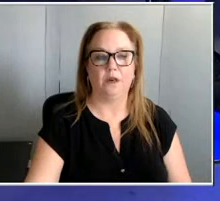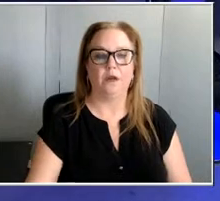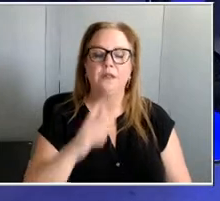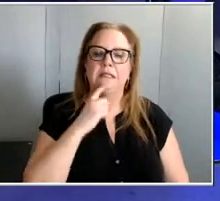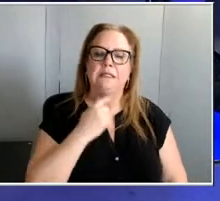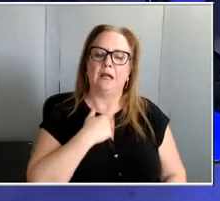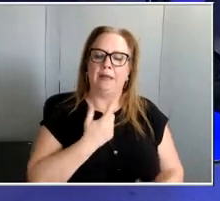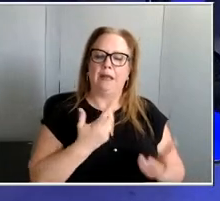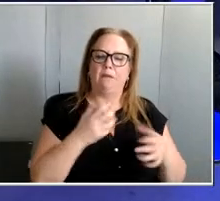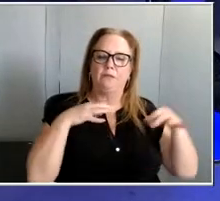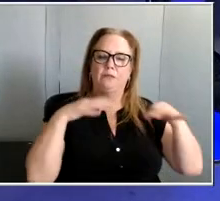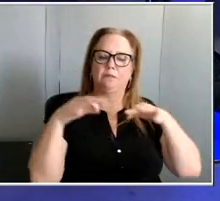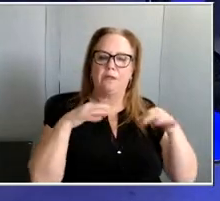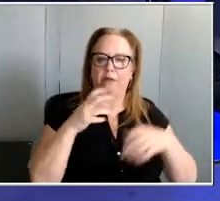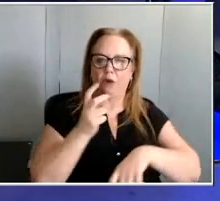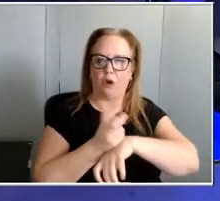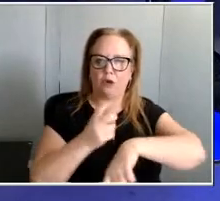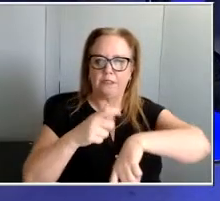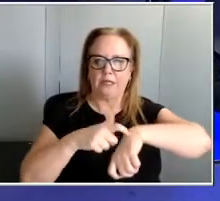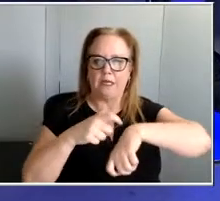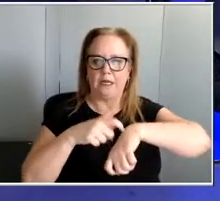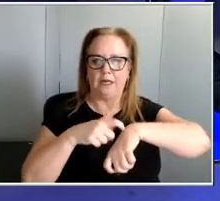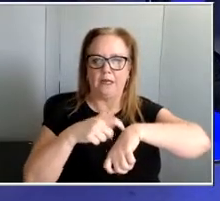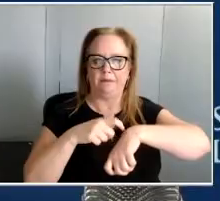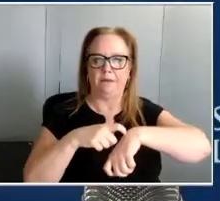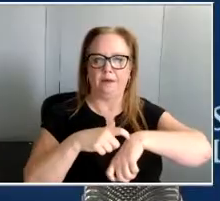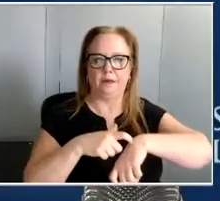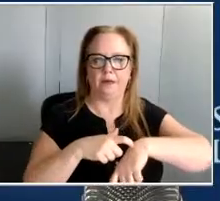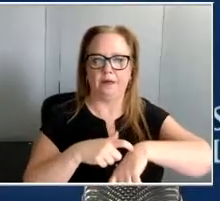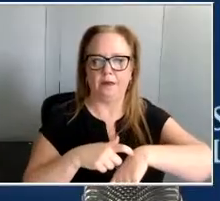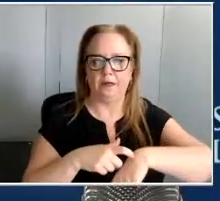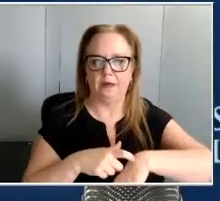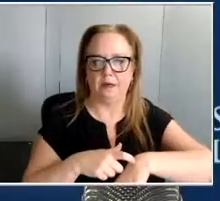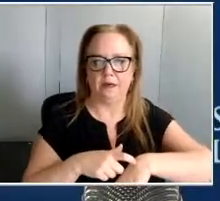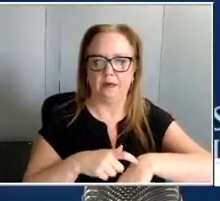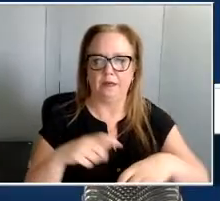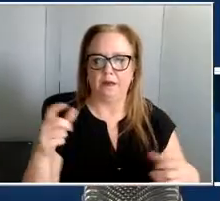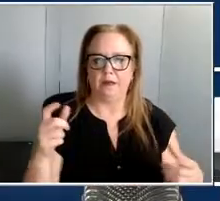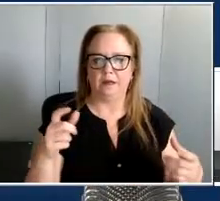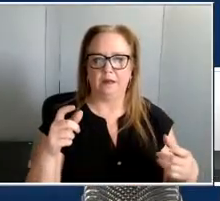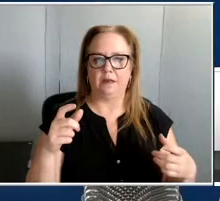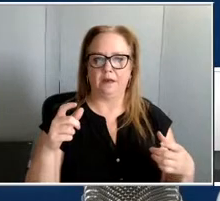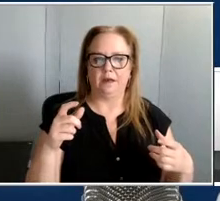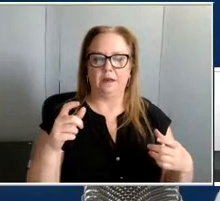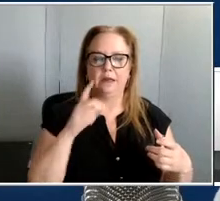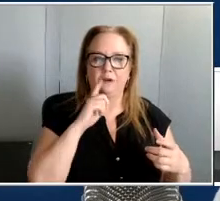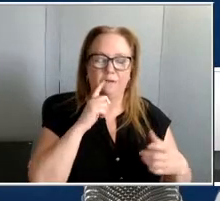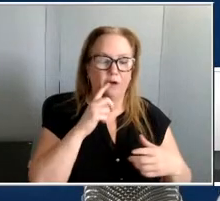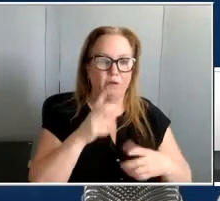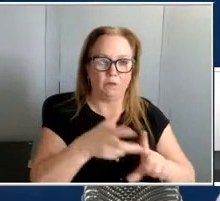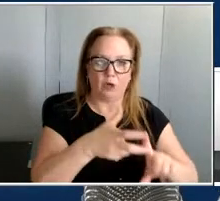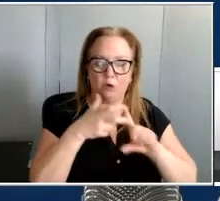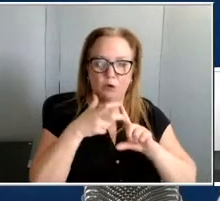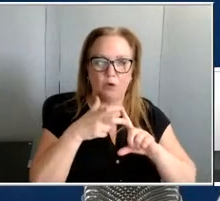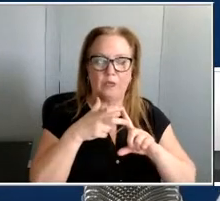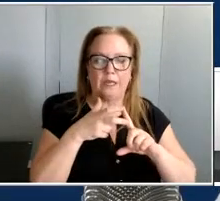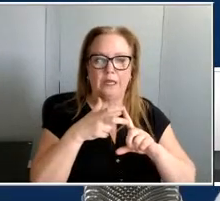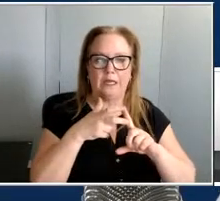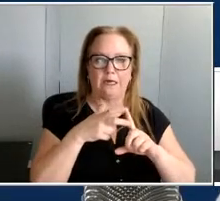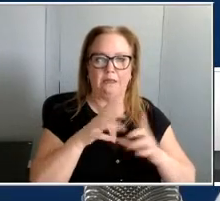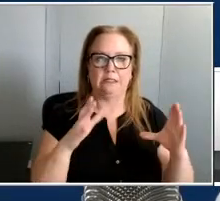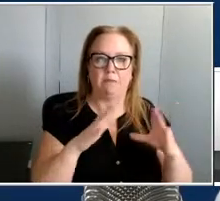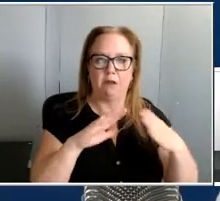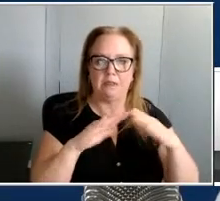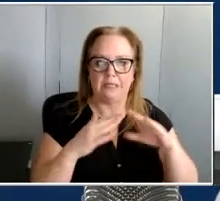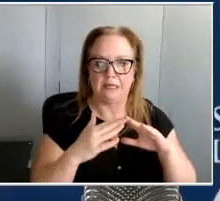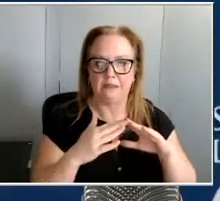hard time, I know we do, do you have a hard time recruiting physicians and providers into really small towns and